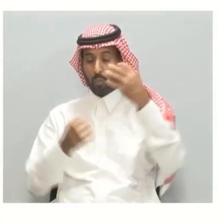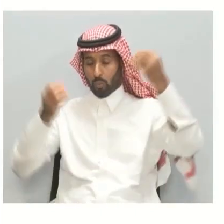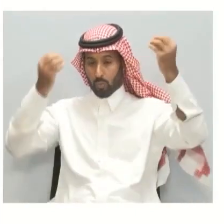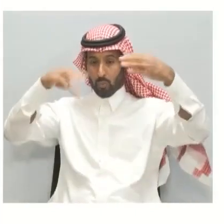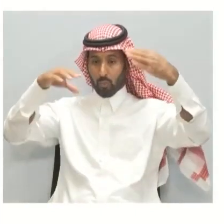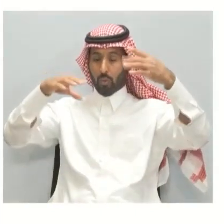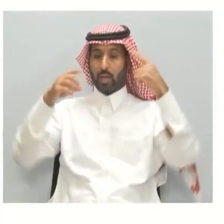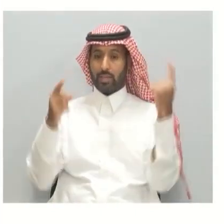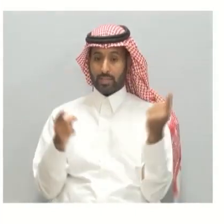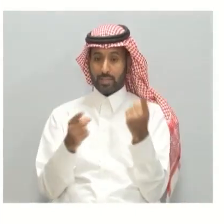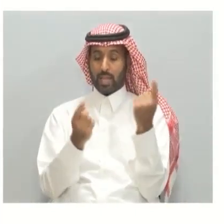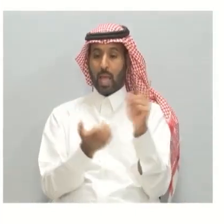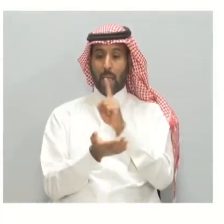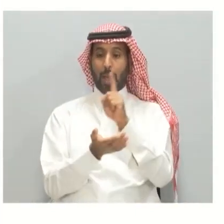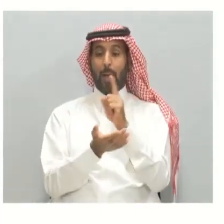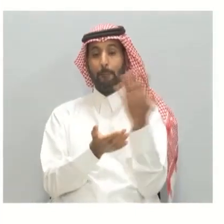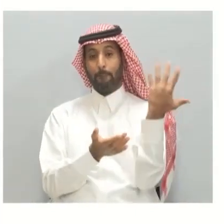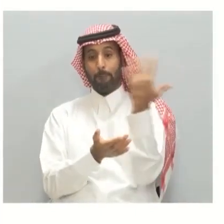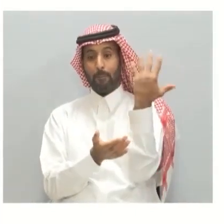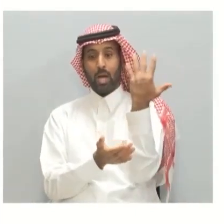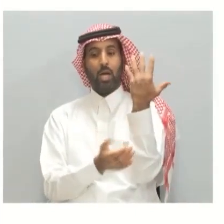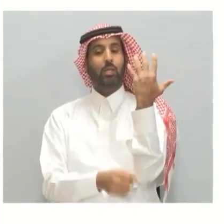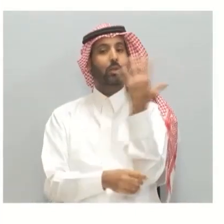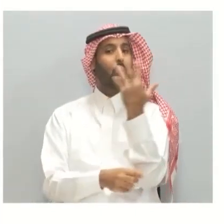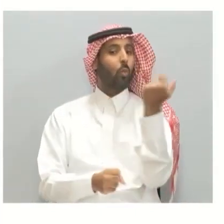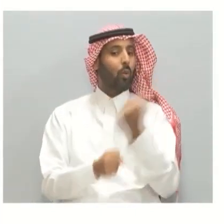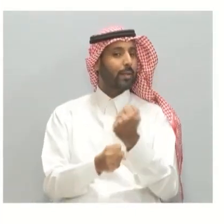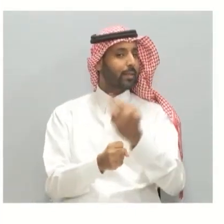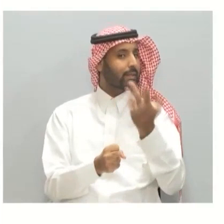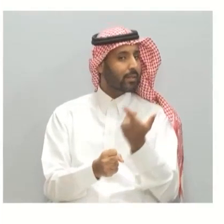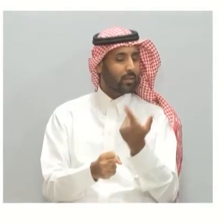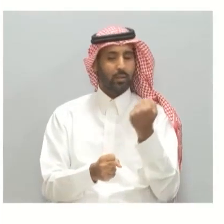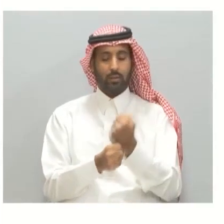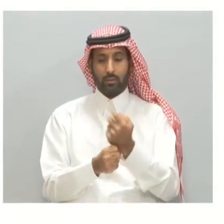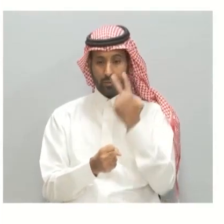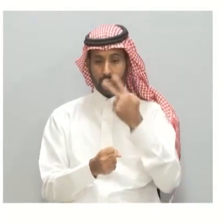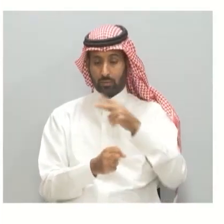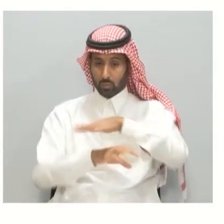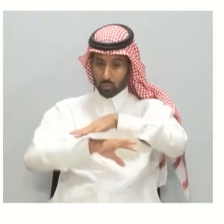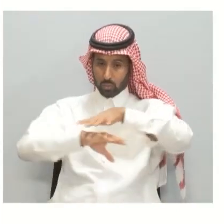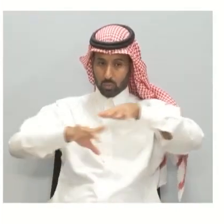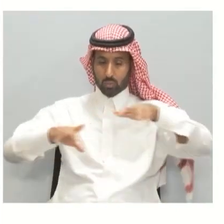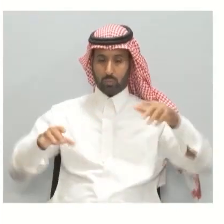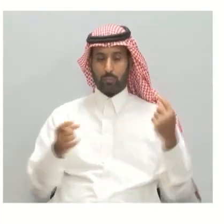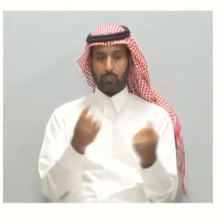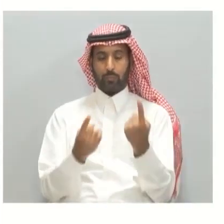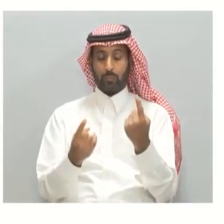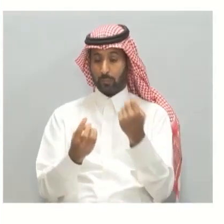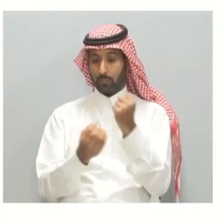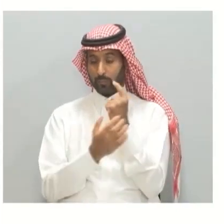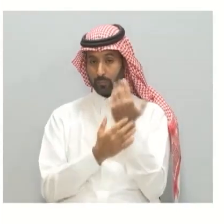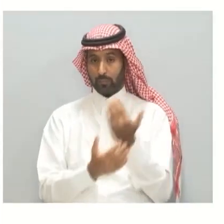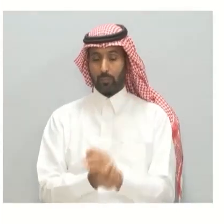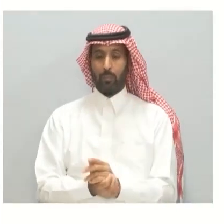it's related to trees. What is he doing to the tree? We'll figure out that in the article. So let's listen